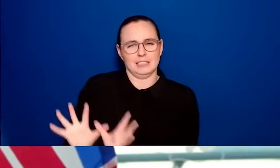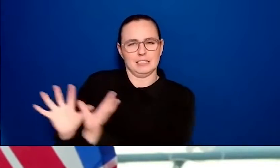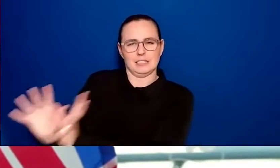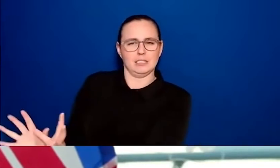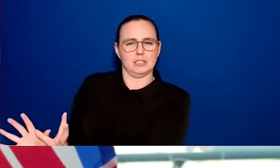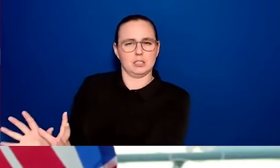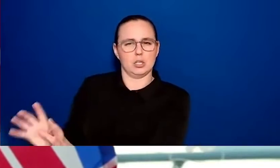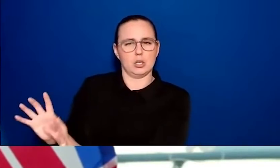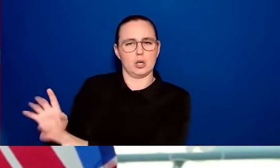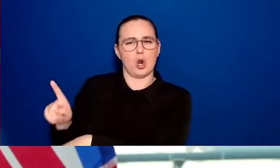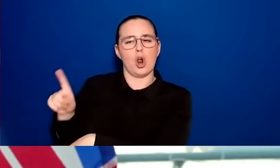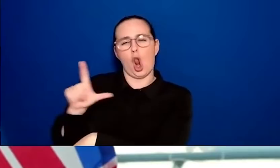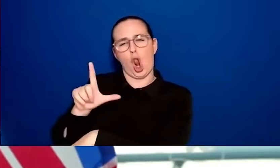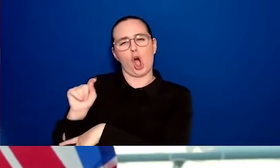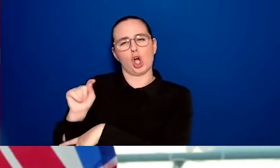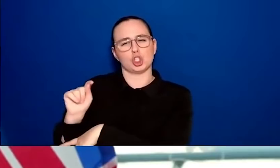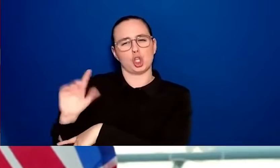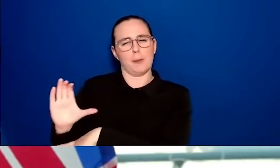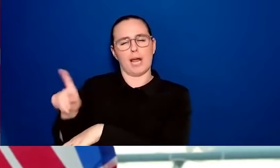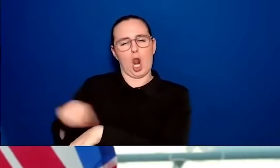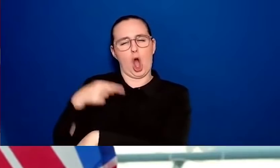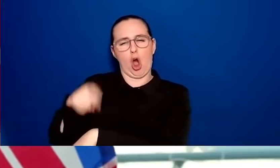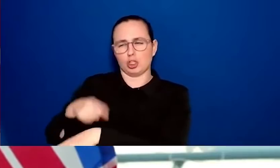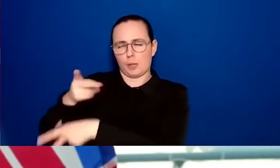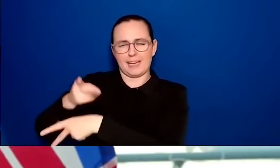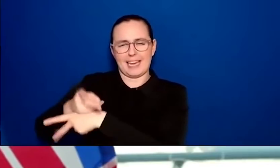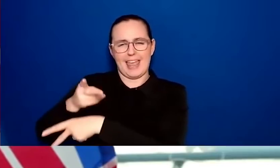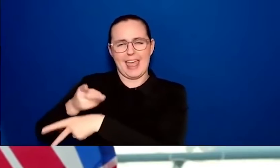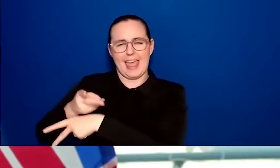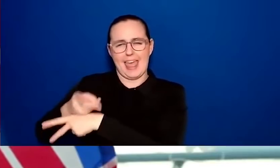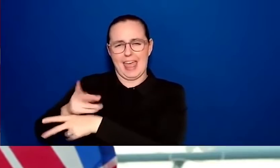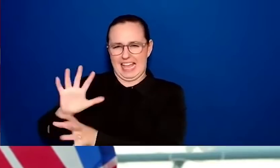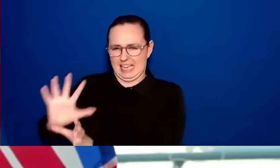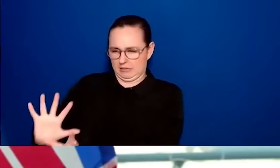facilities. We don't have that individual level data on